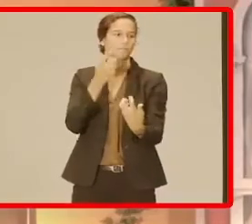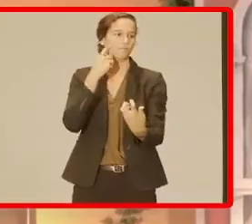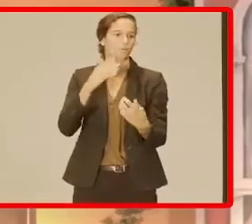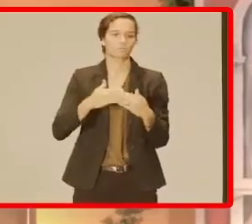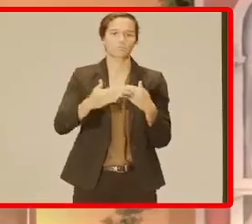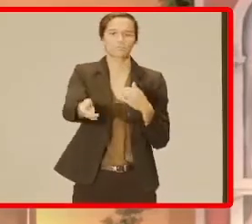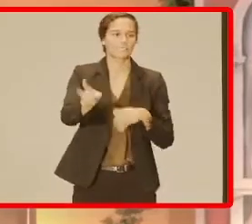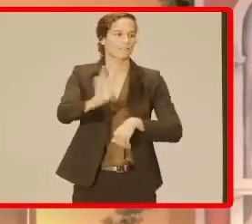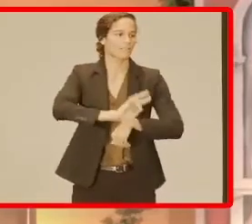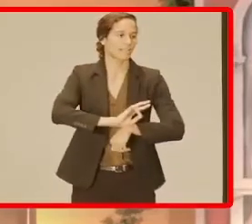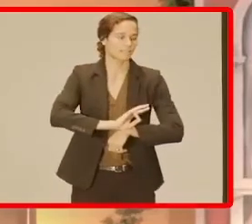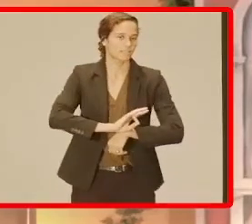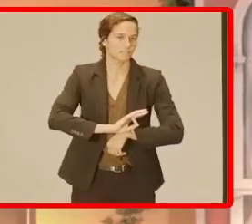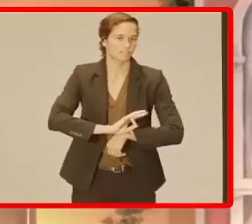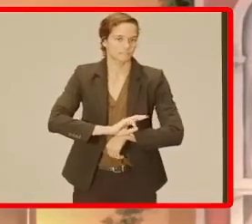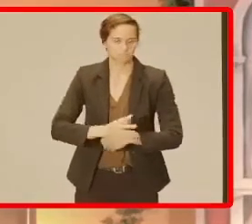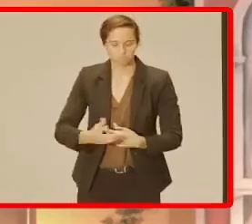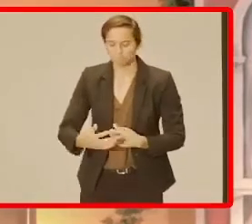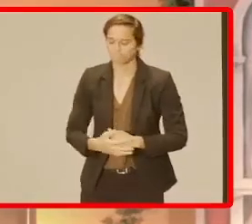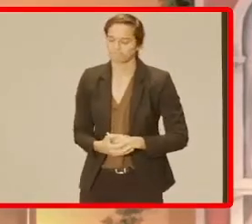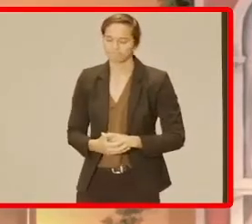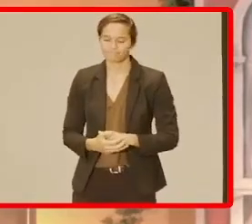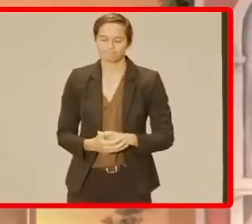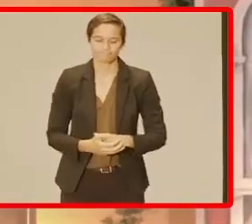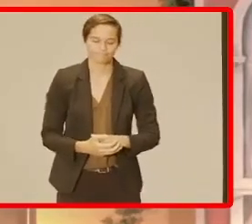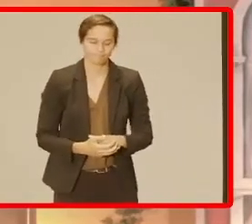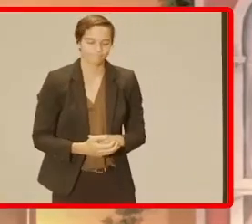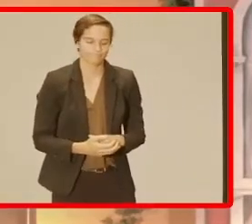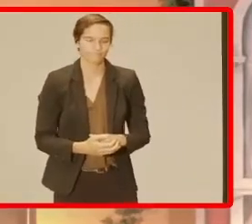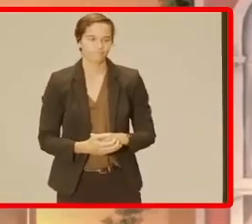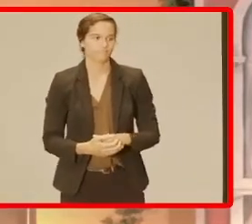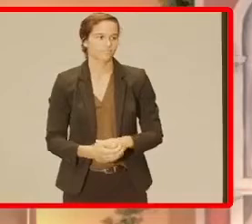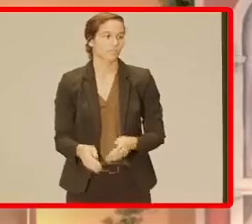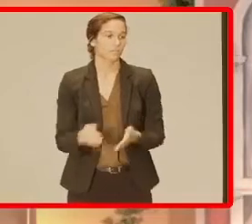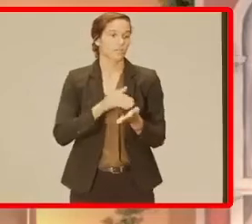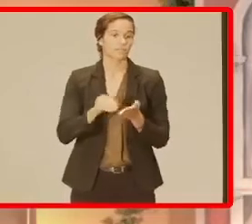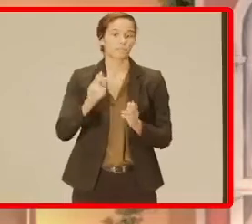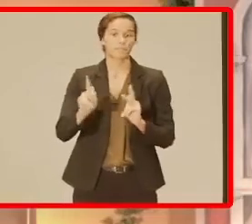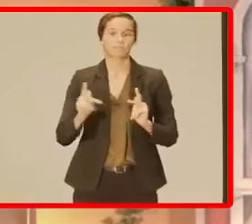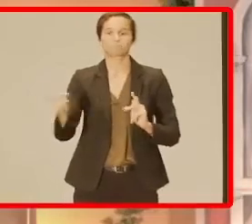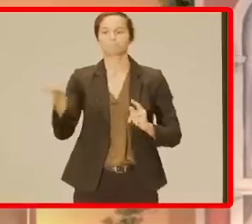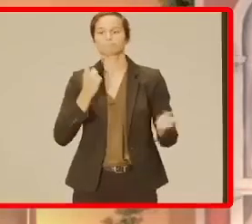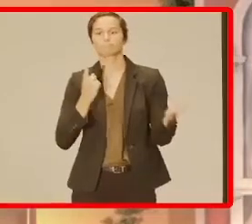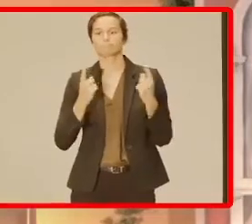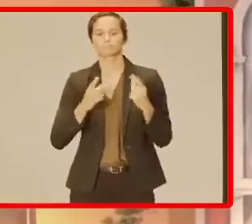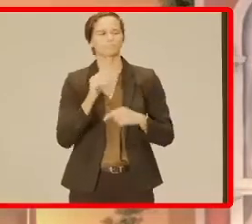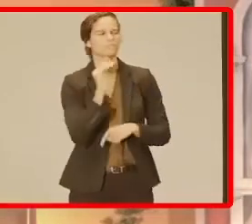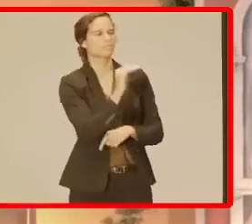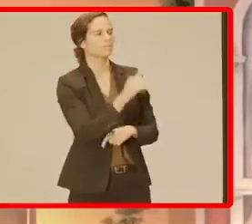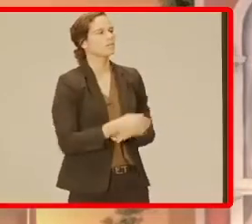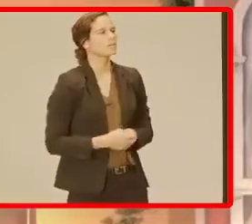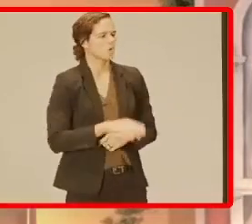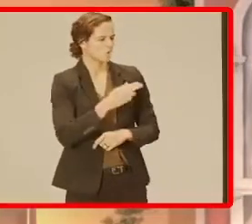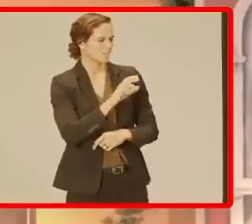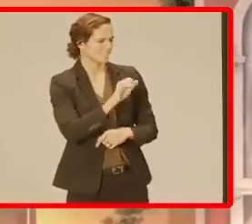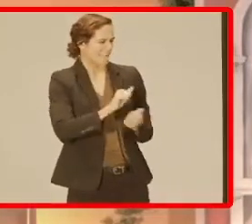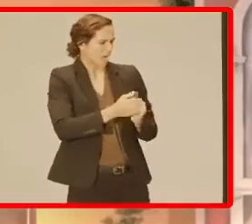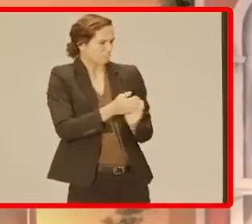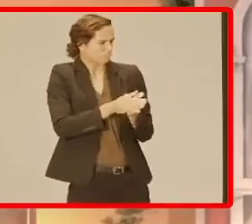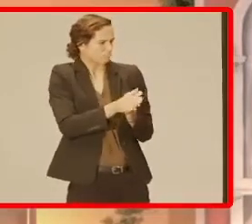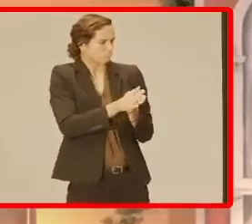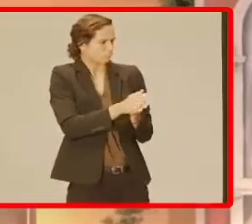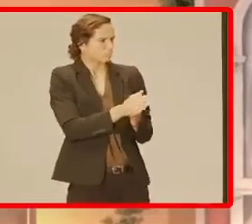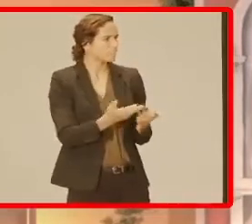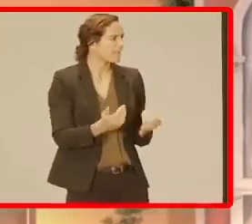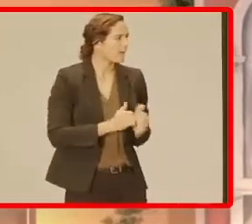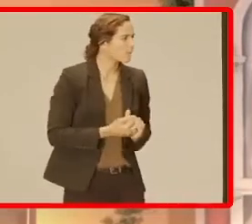Question people ask me all the time is, where did Chris's motivation come from? And I say, look, if